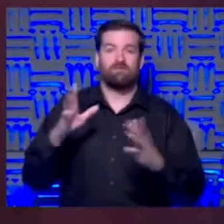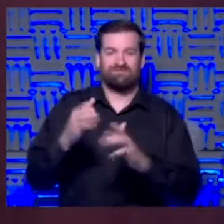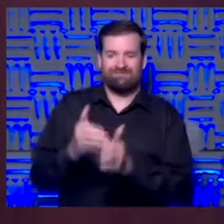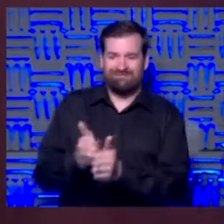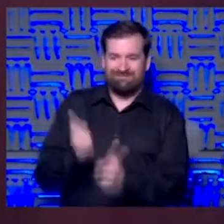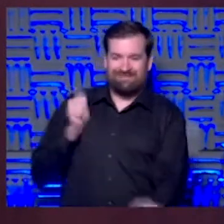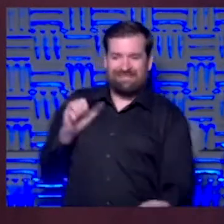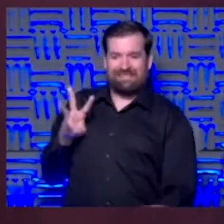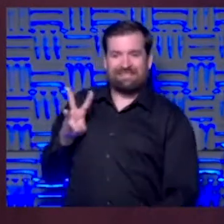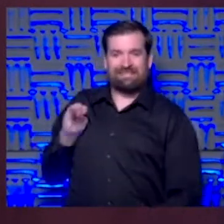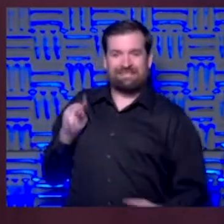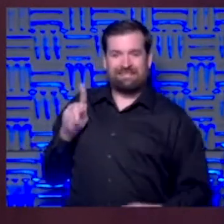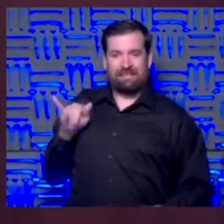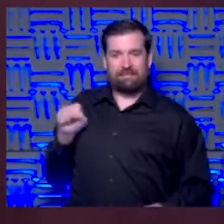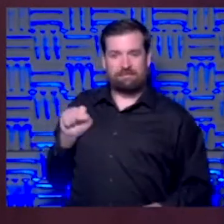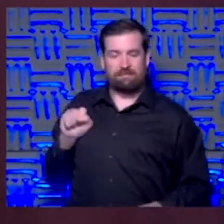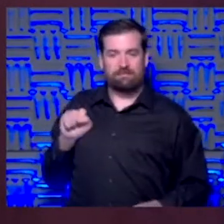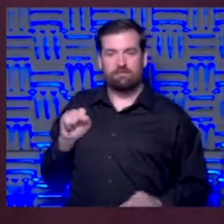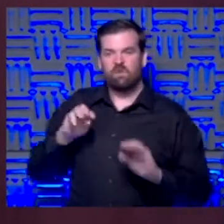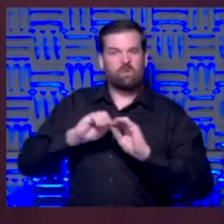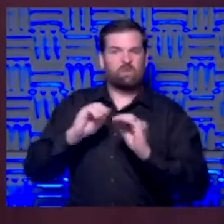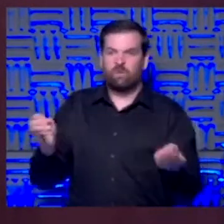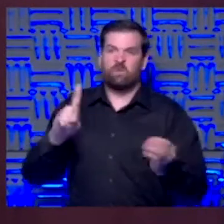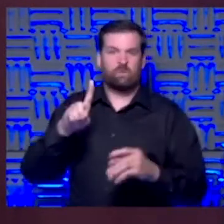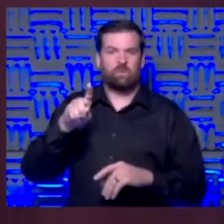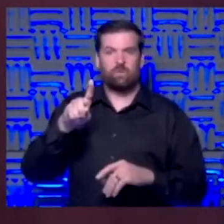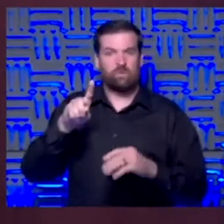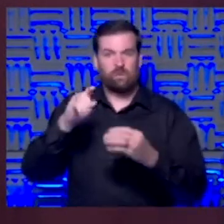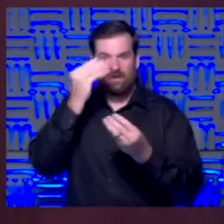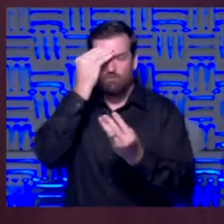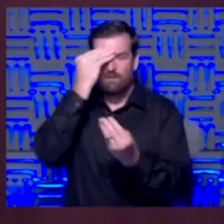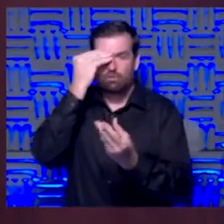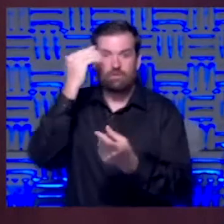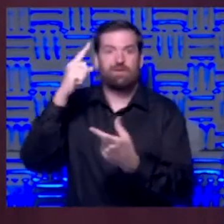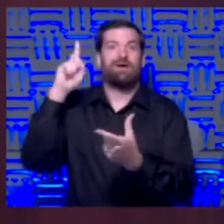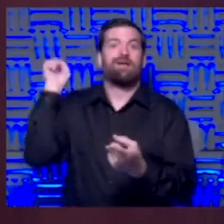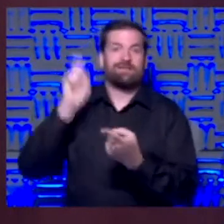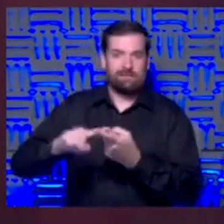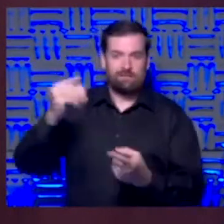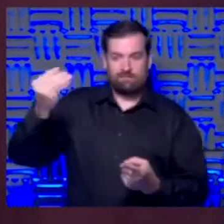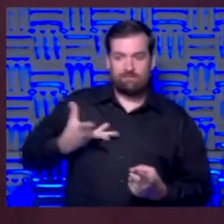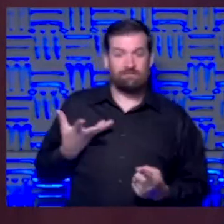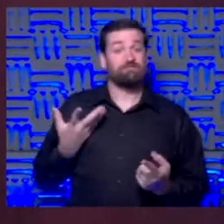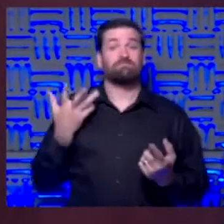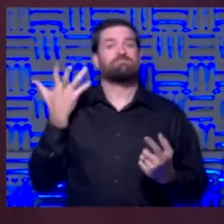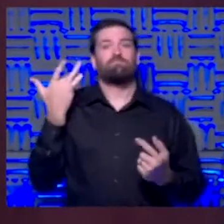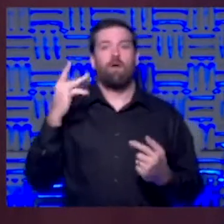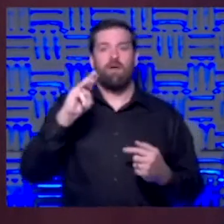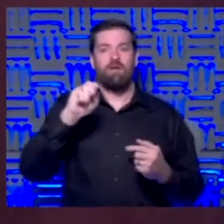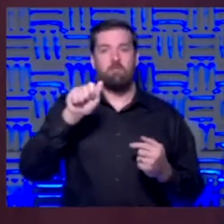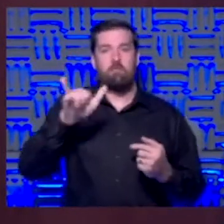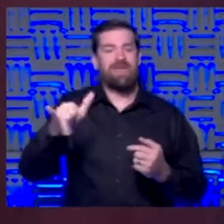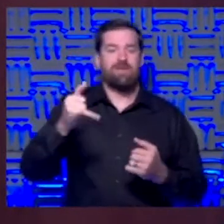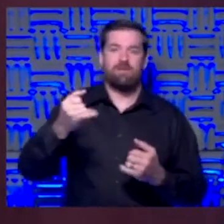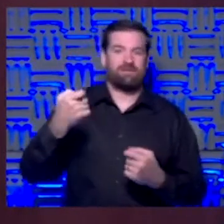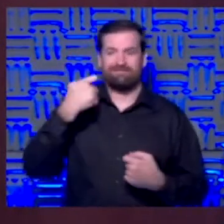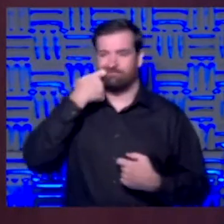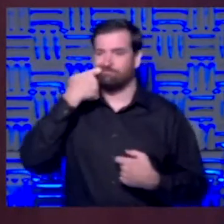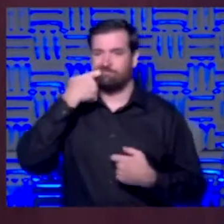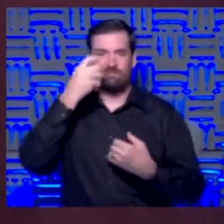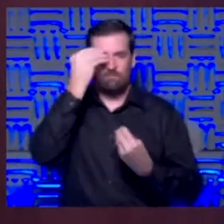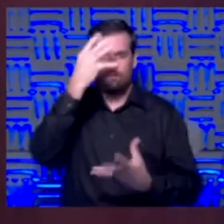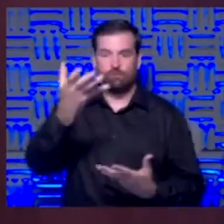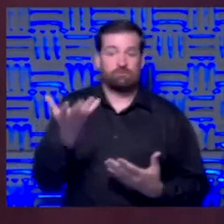data registry doesn't give us numbers to 60 days, which is why I don't have any data past May. In